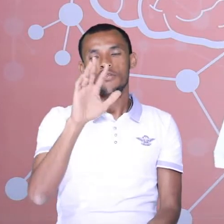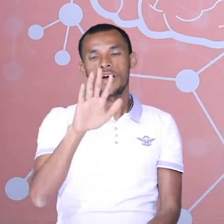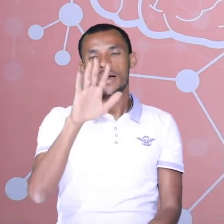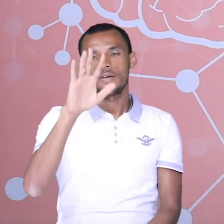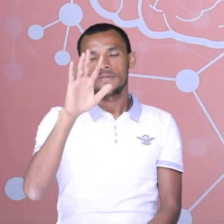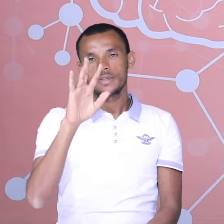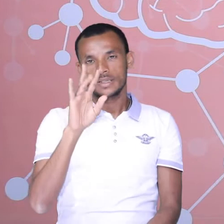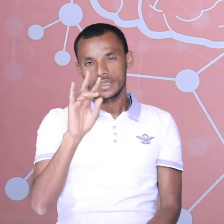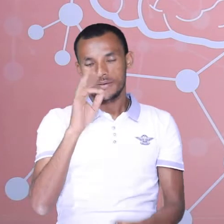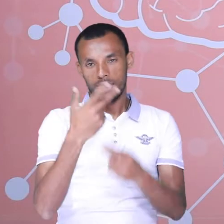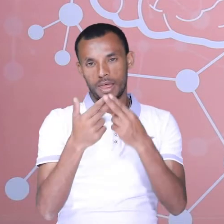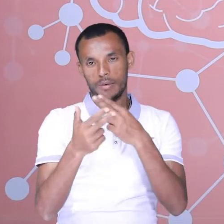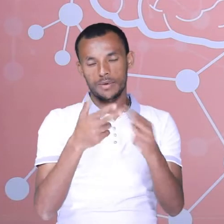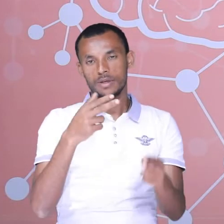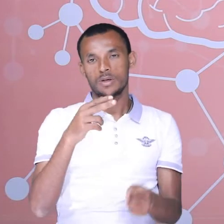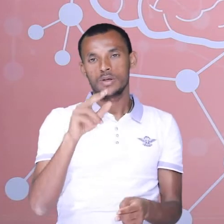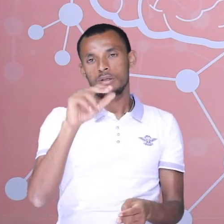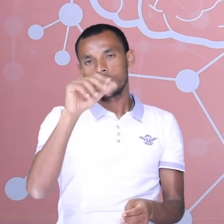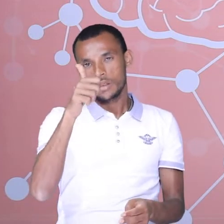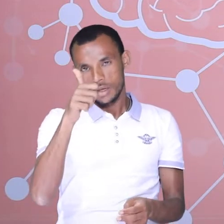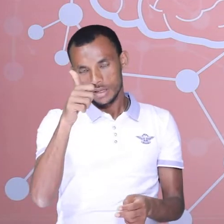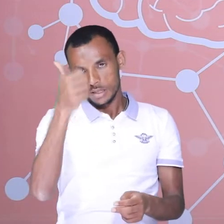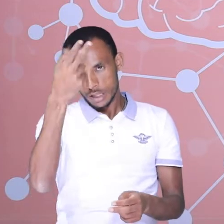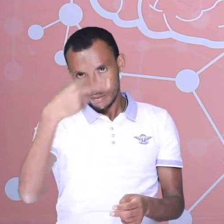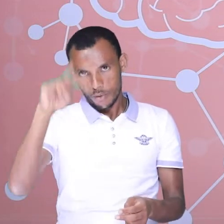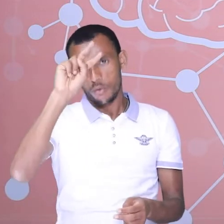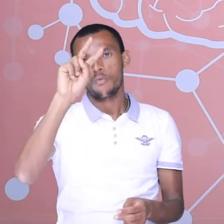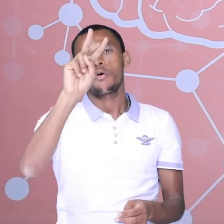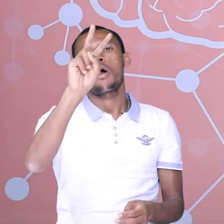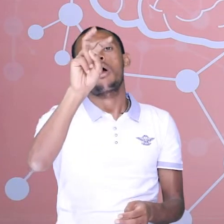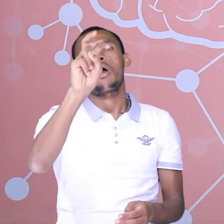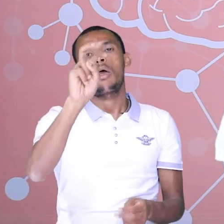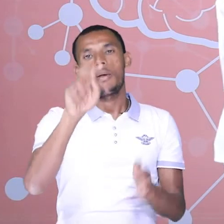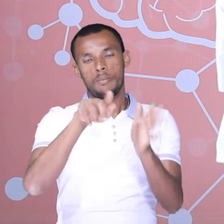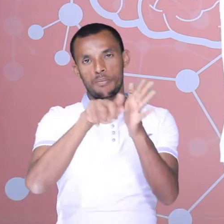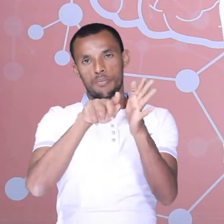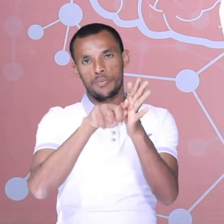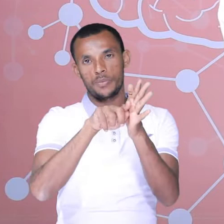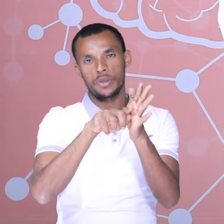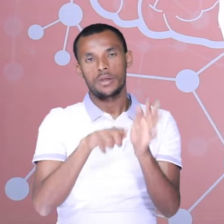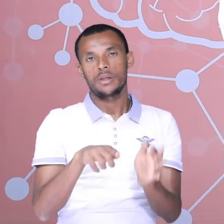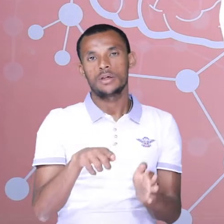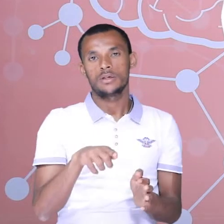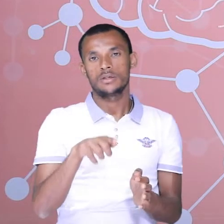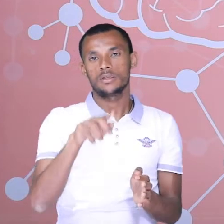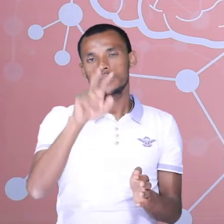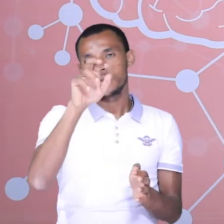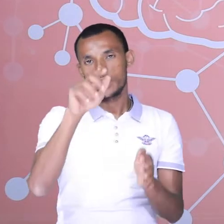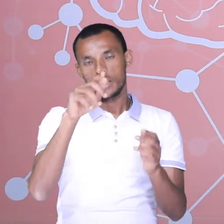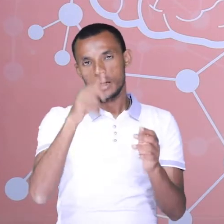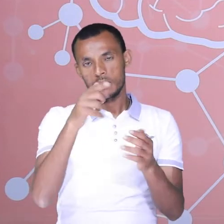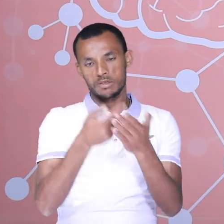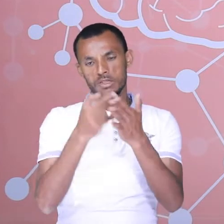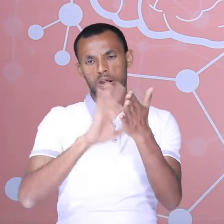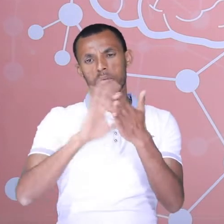2.657 times 2 10 to the power of 20 minus 23 gram. This number is very small,